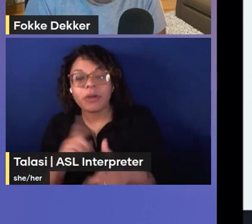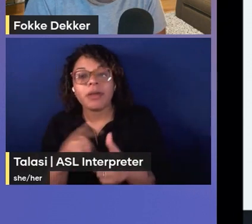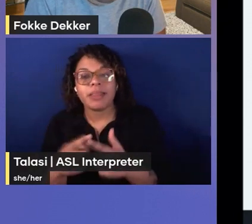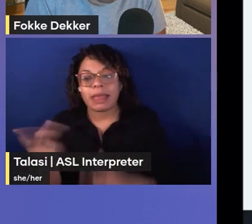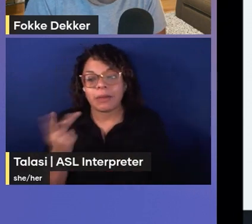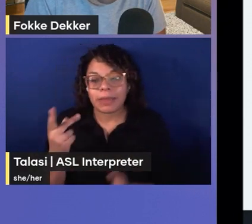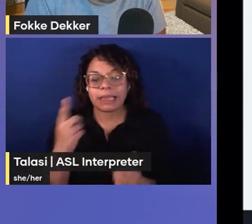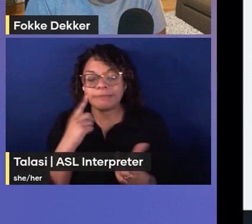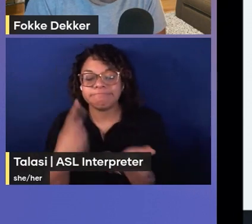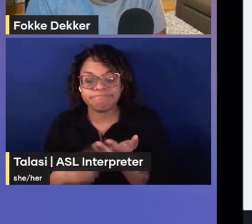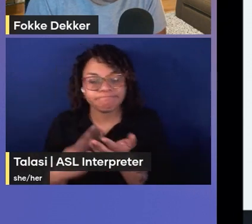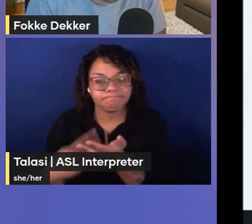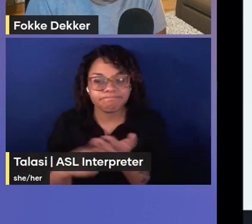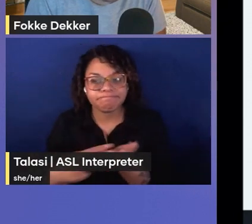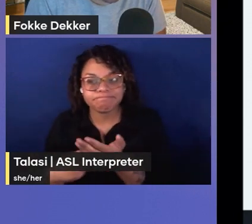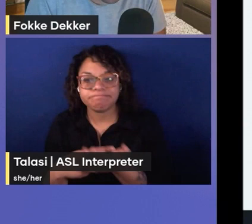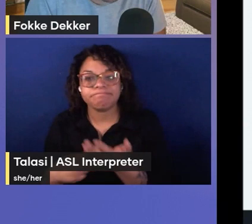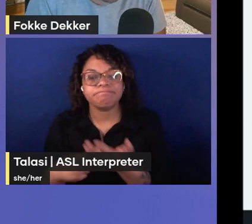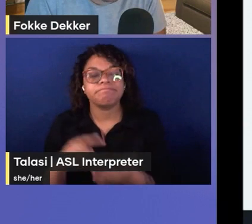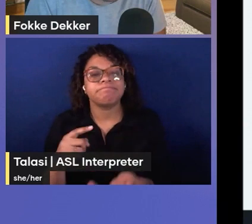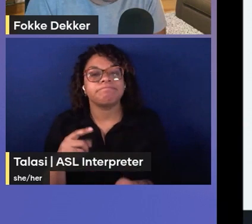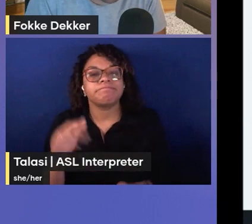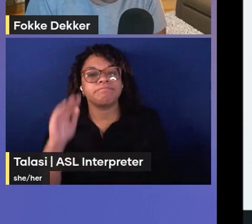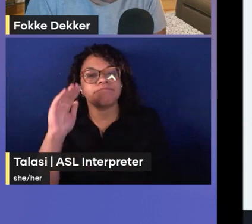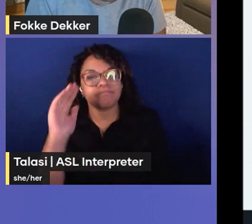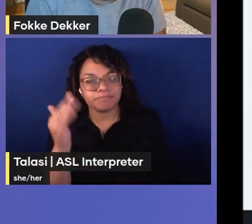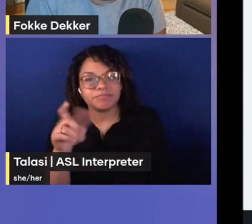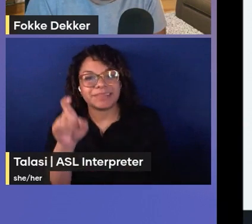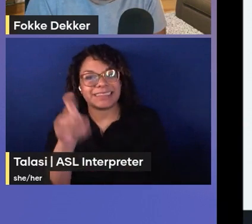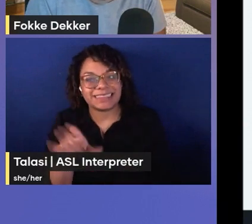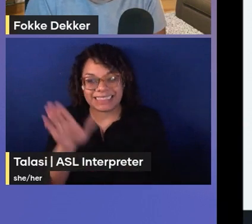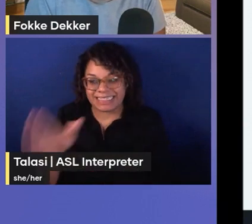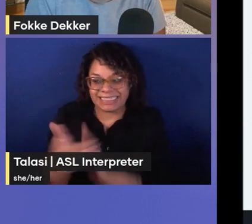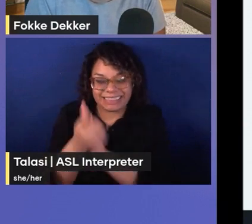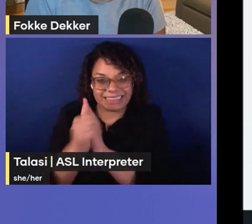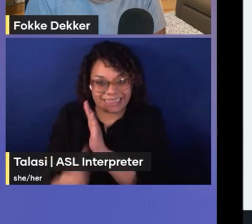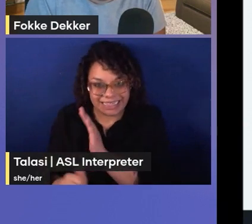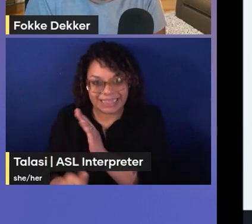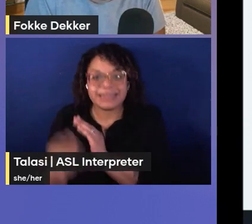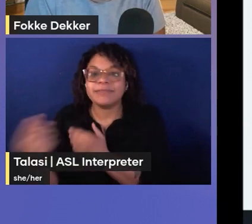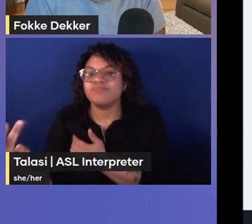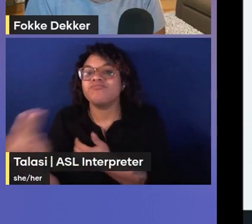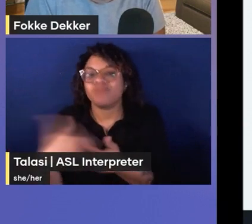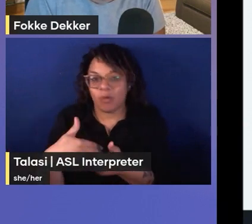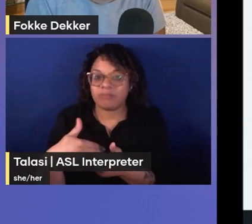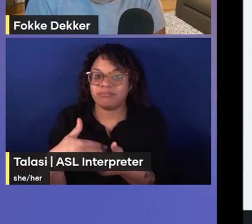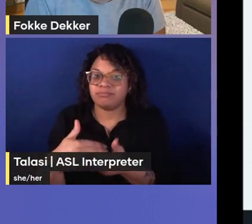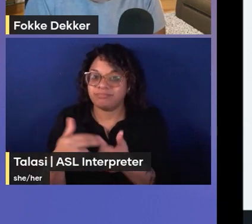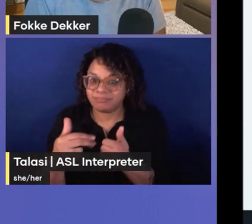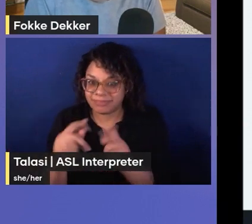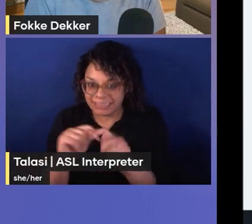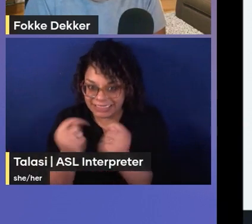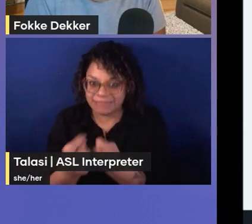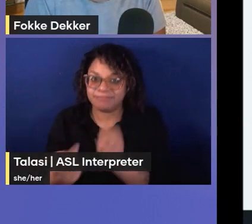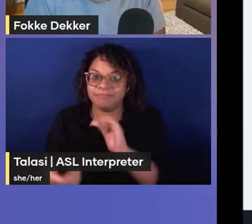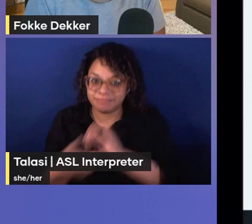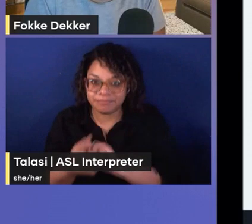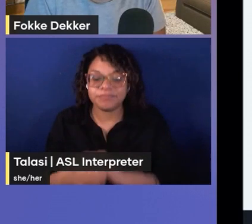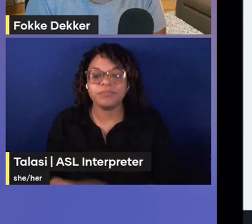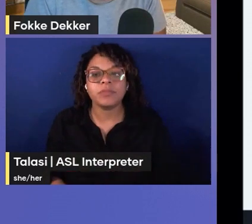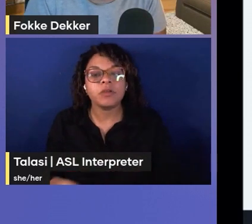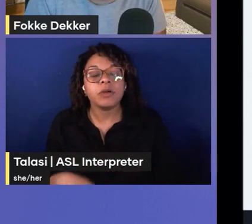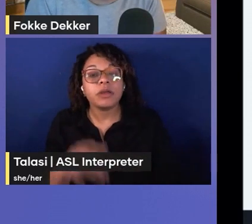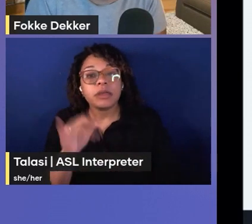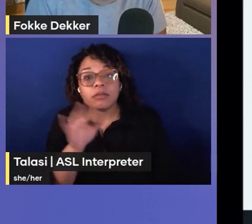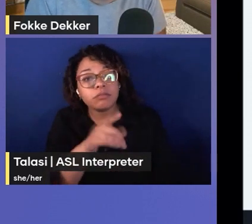to talk more, and it turns out we really had a need for his skills, and Bram ended up joining the team. So if